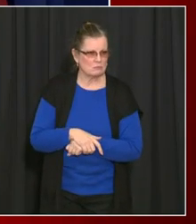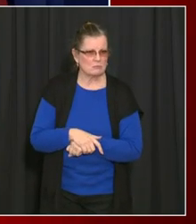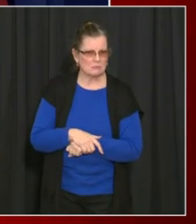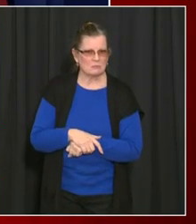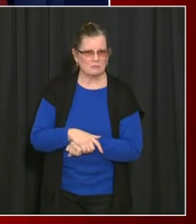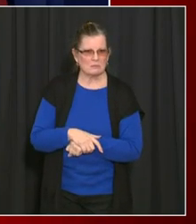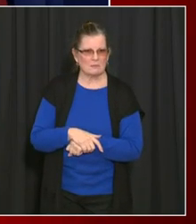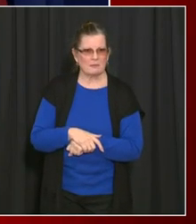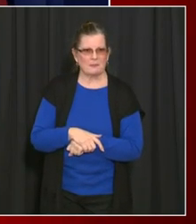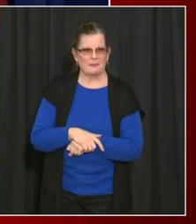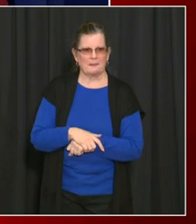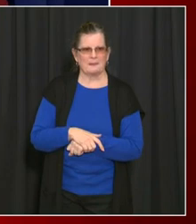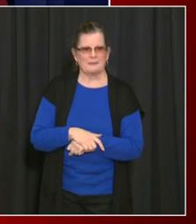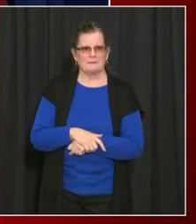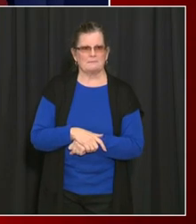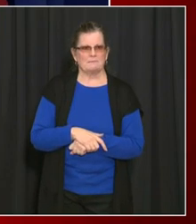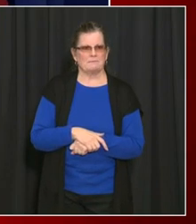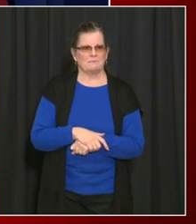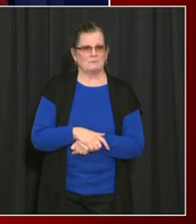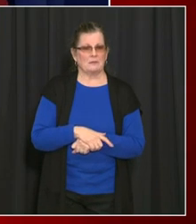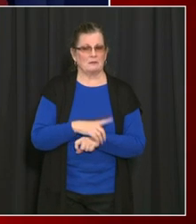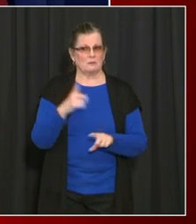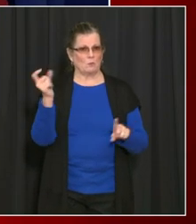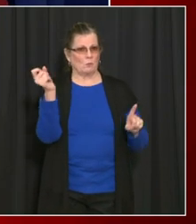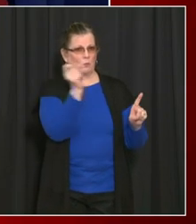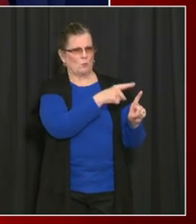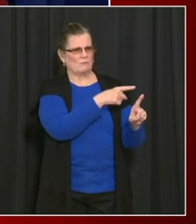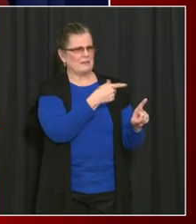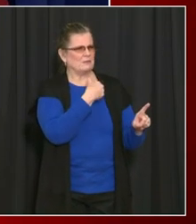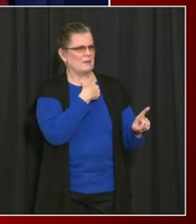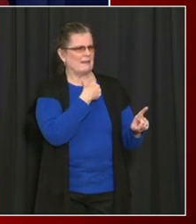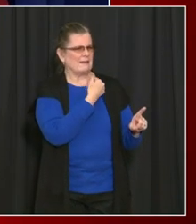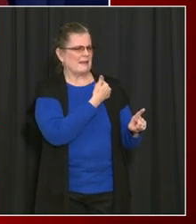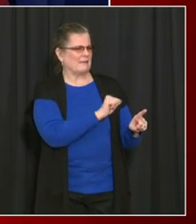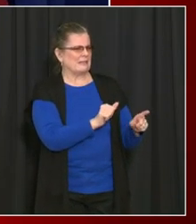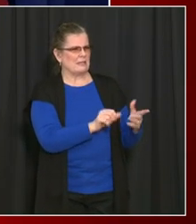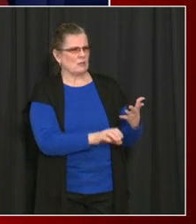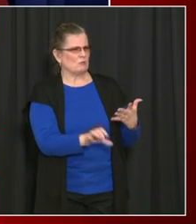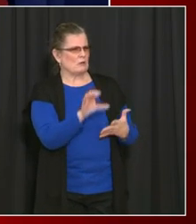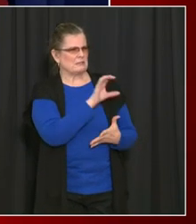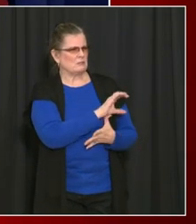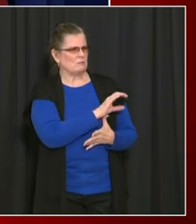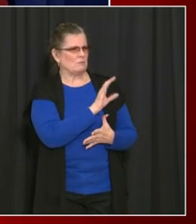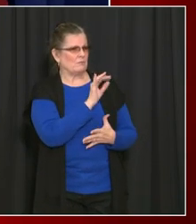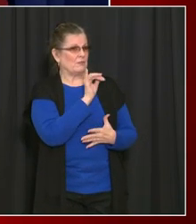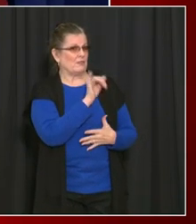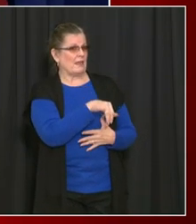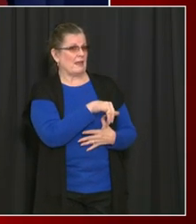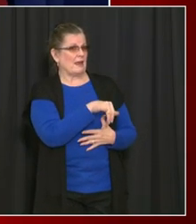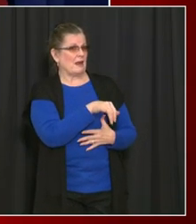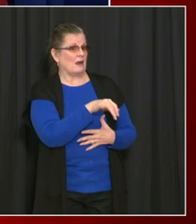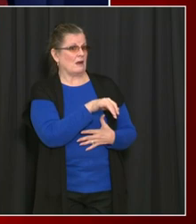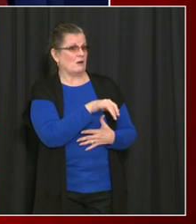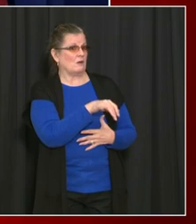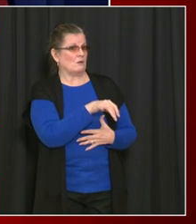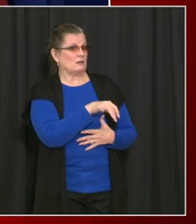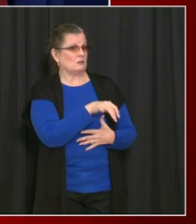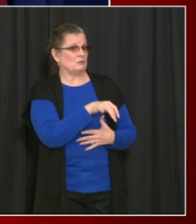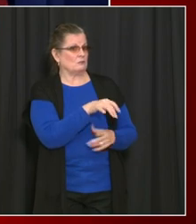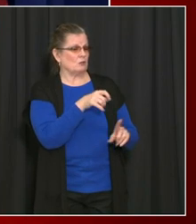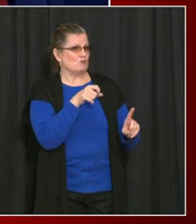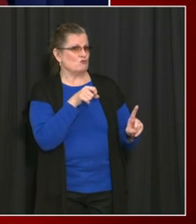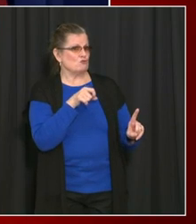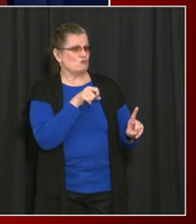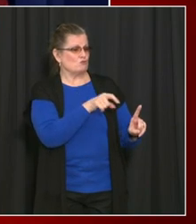Yes. Mayor Bowser, do you have any criteria that would trigger the return of the stay-at-home order or all the restrictions